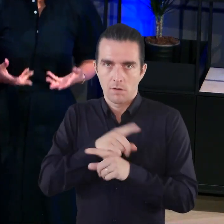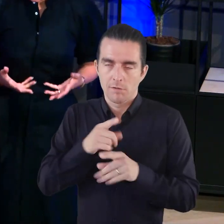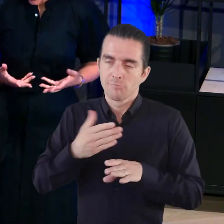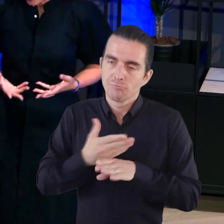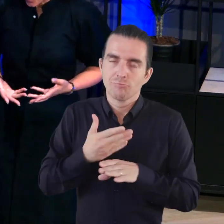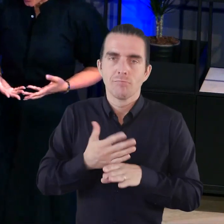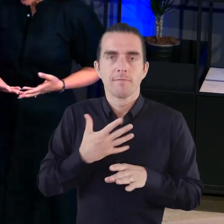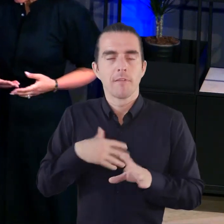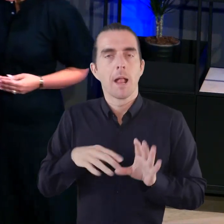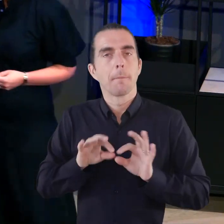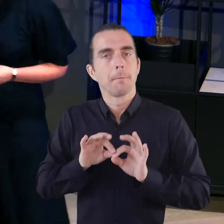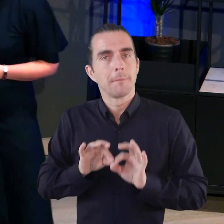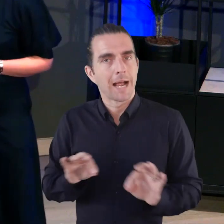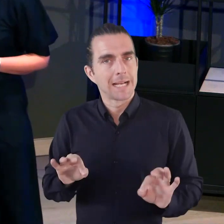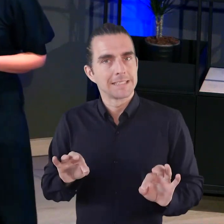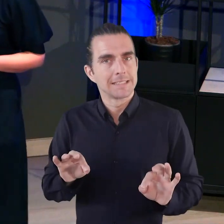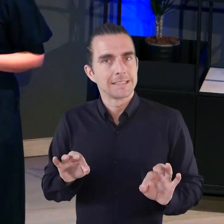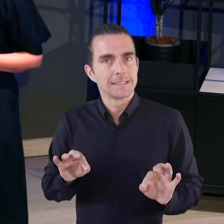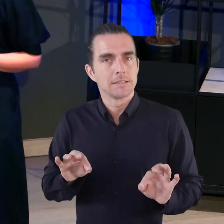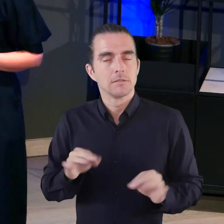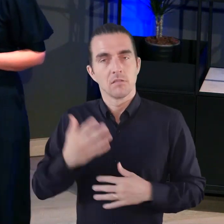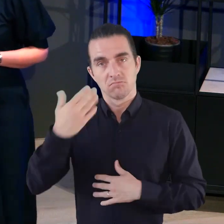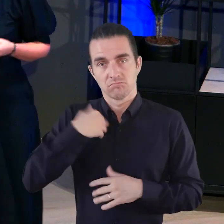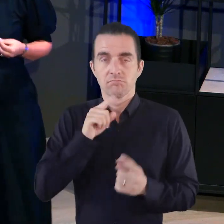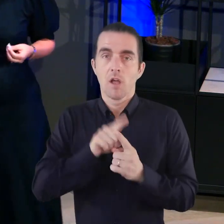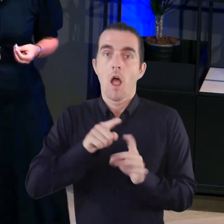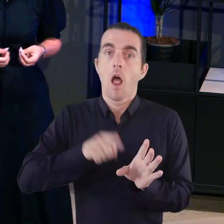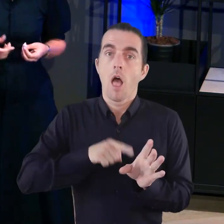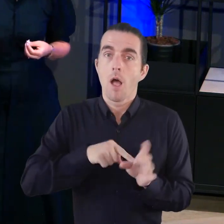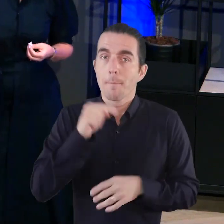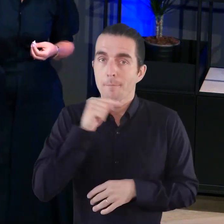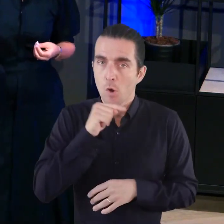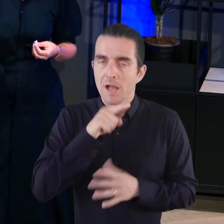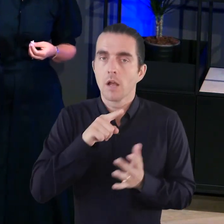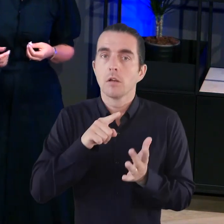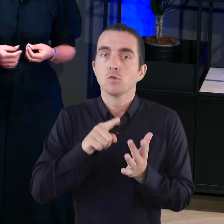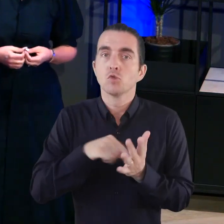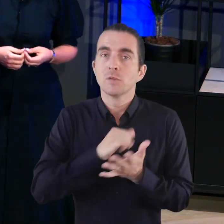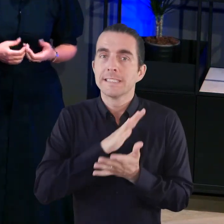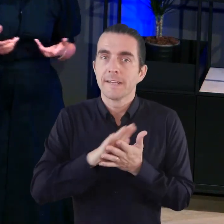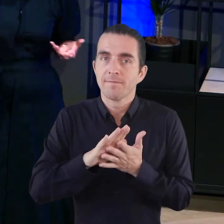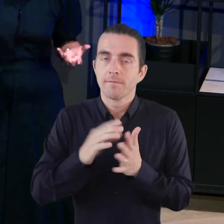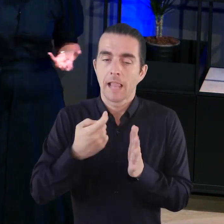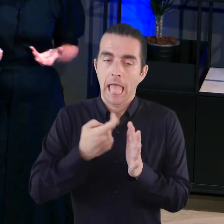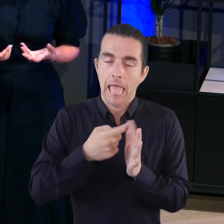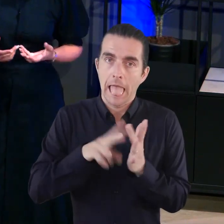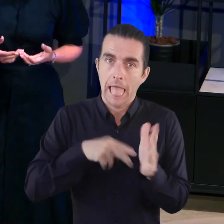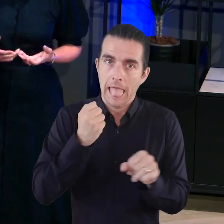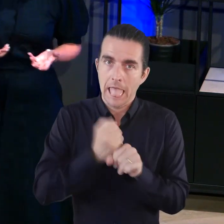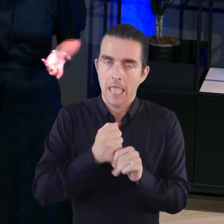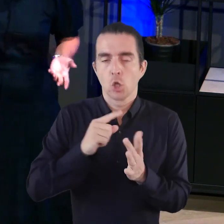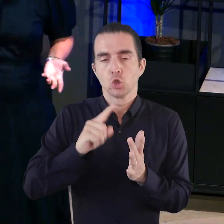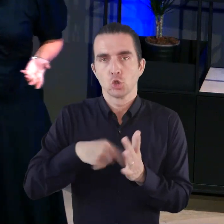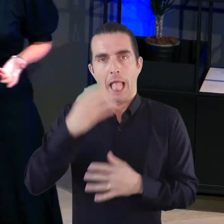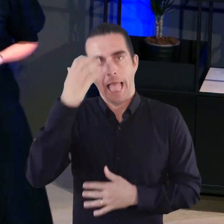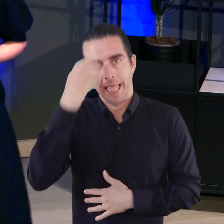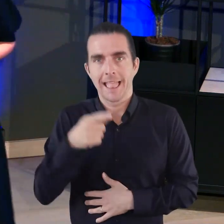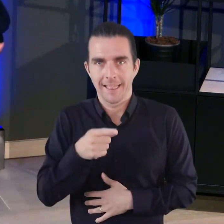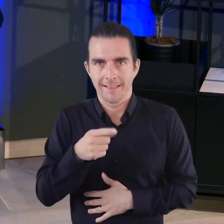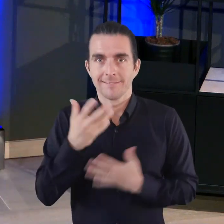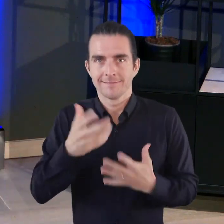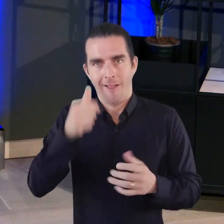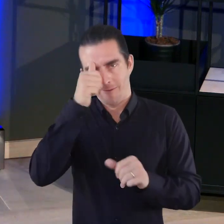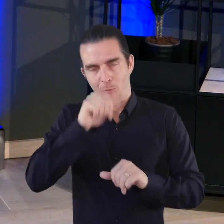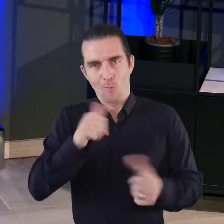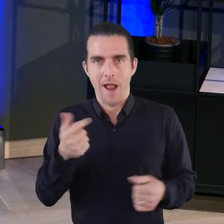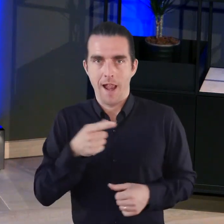When I met one young boy, Joseph King, or J. King as he's now known, he was starting on a journey that could have been prescribed